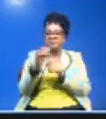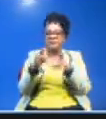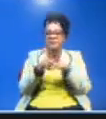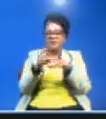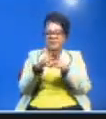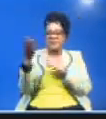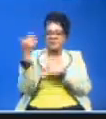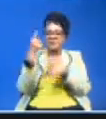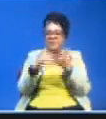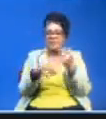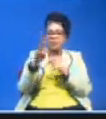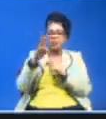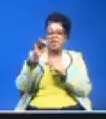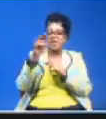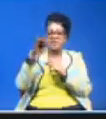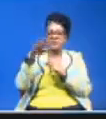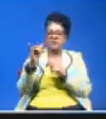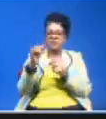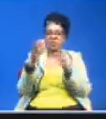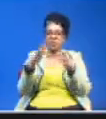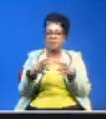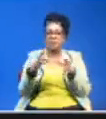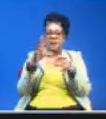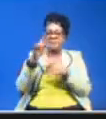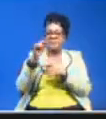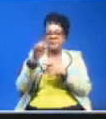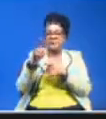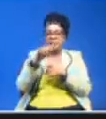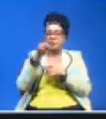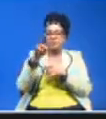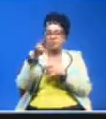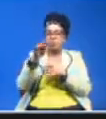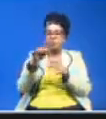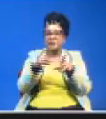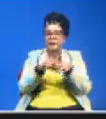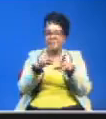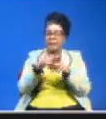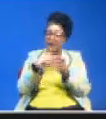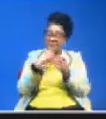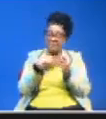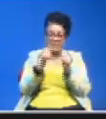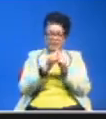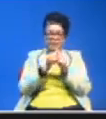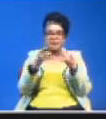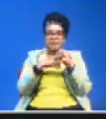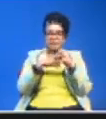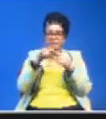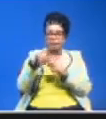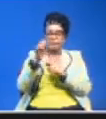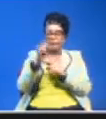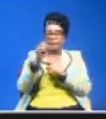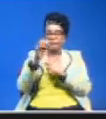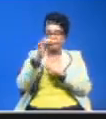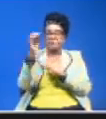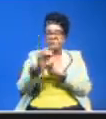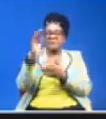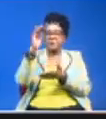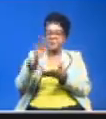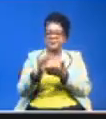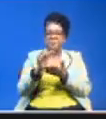last year, and One Inch Group Limited, also known as Zuku, on the other hand, saw its market control shrink during the